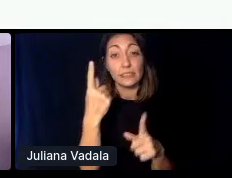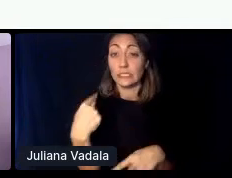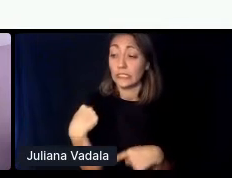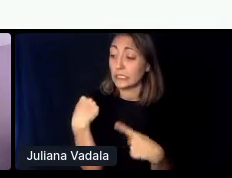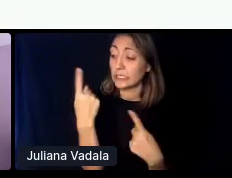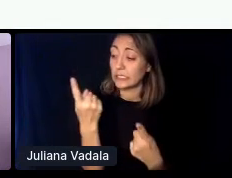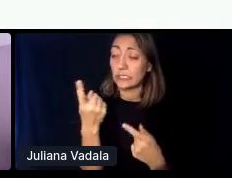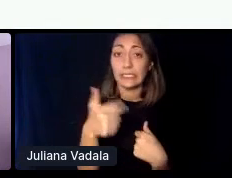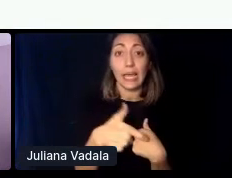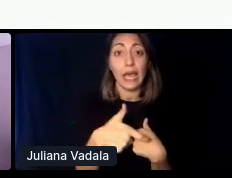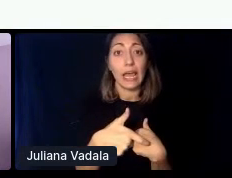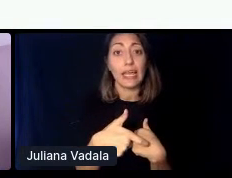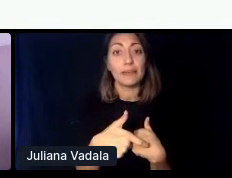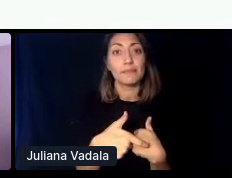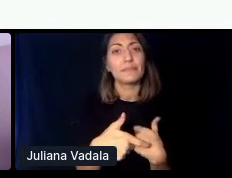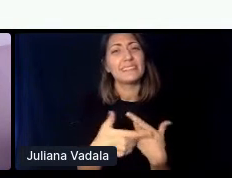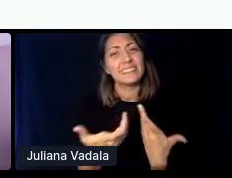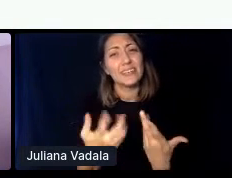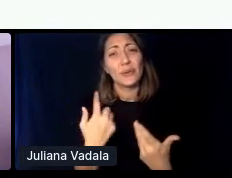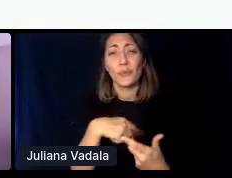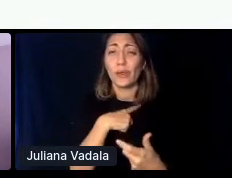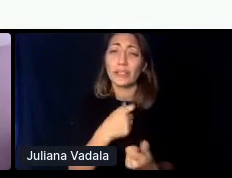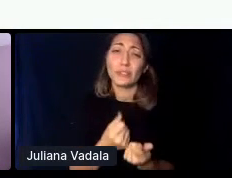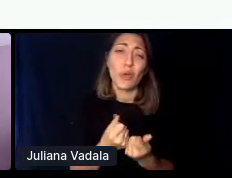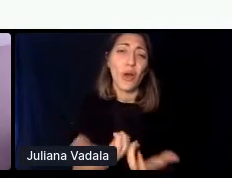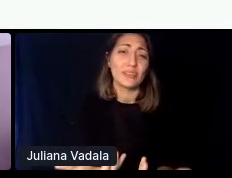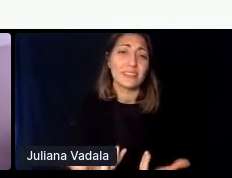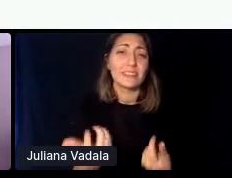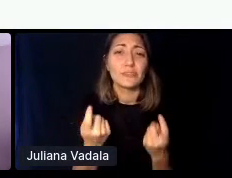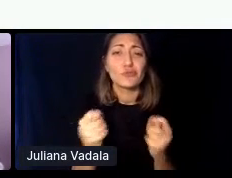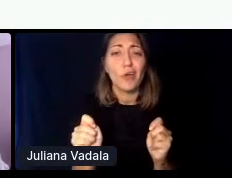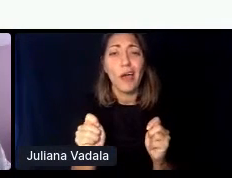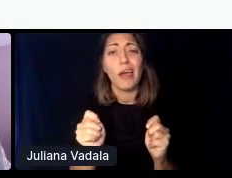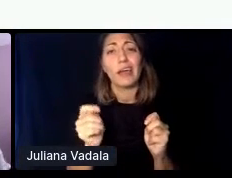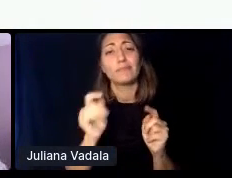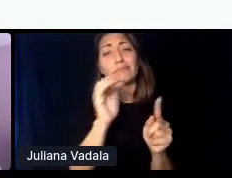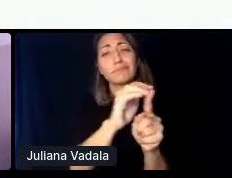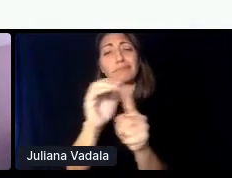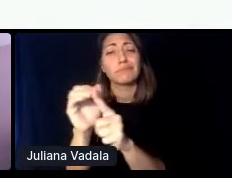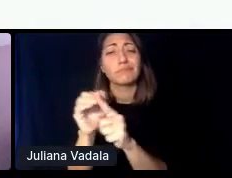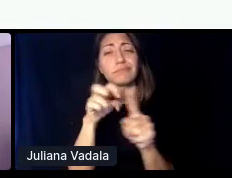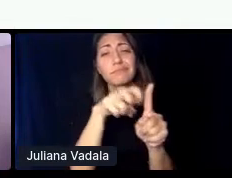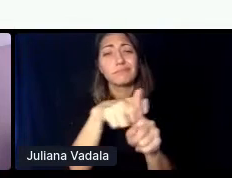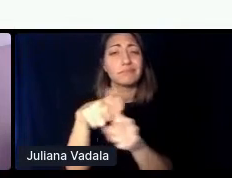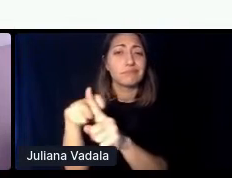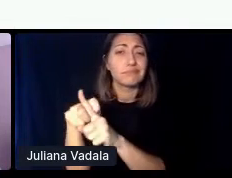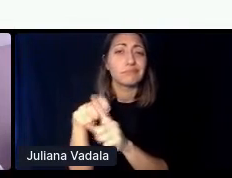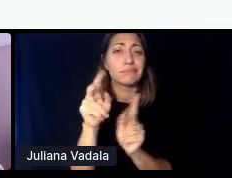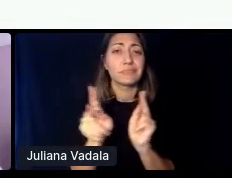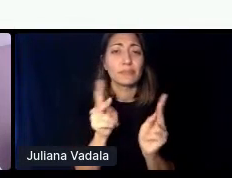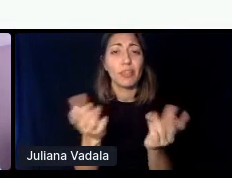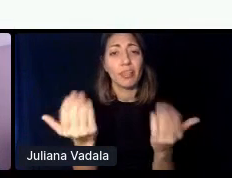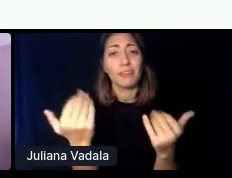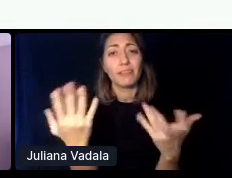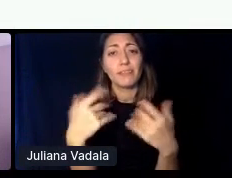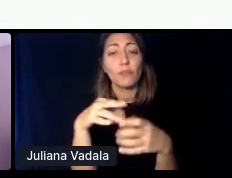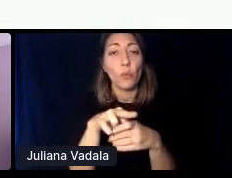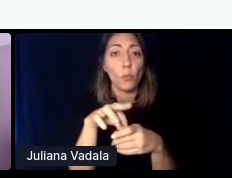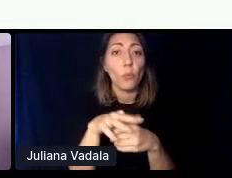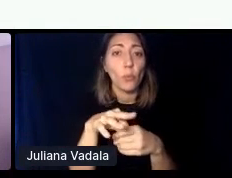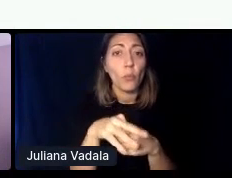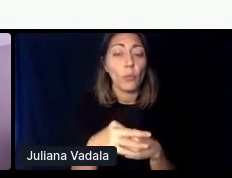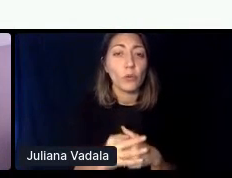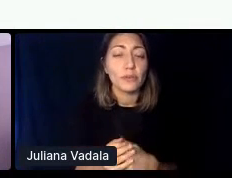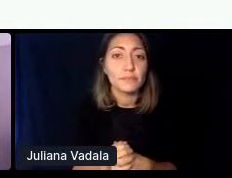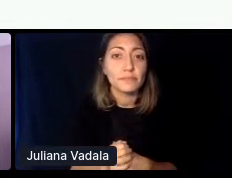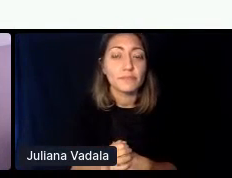this illustration. In a recent article that I read called "Your Surge Capacity is Depleted,